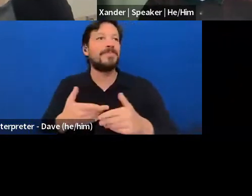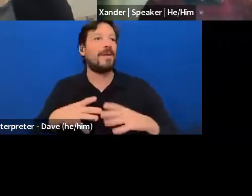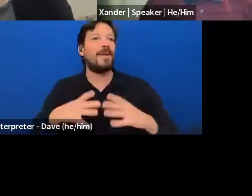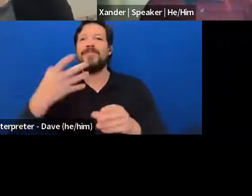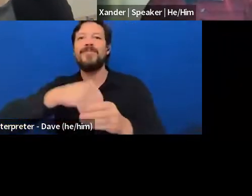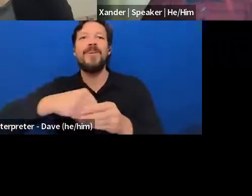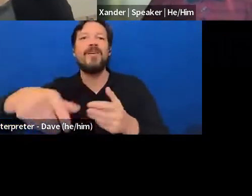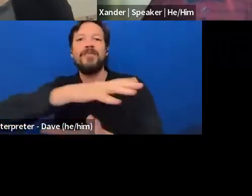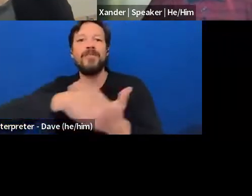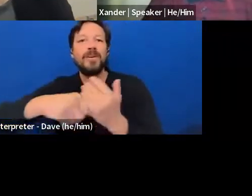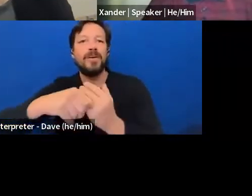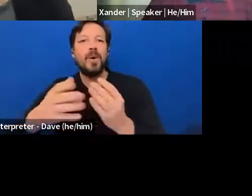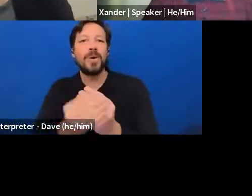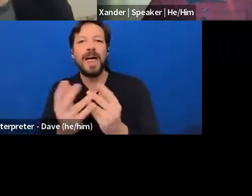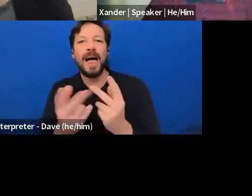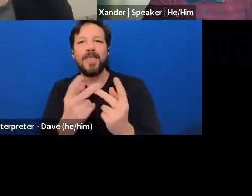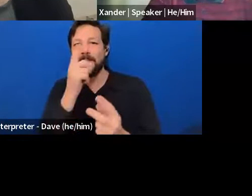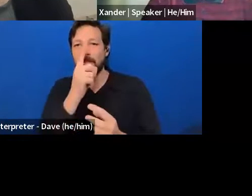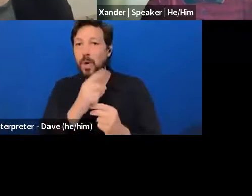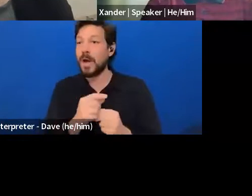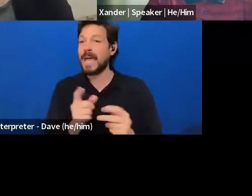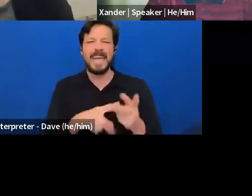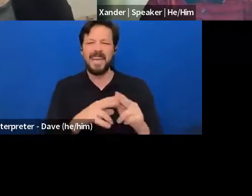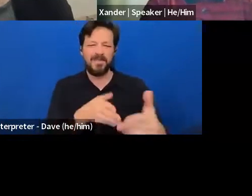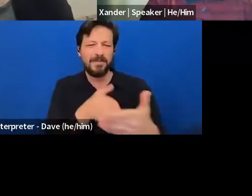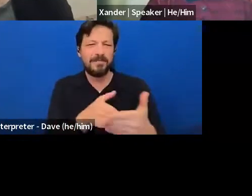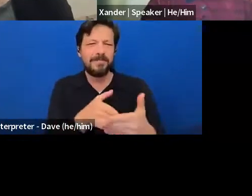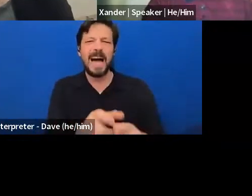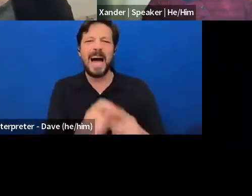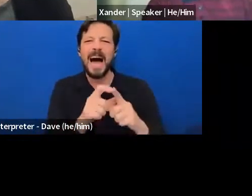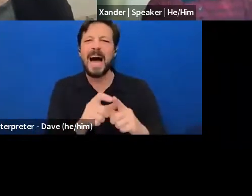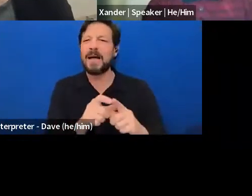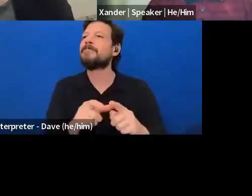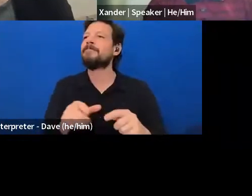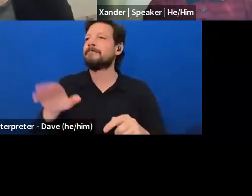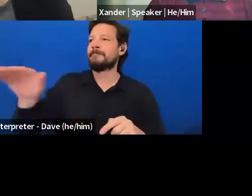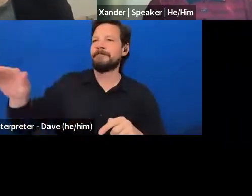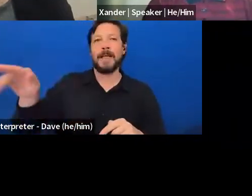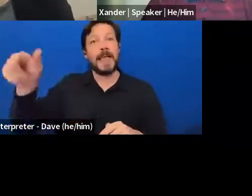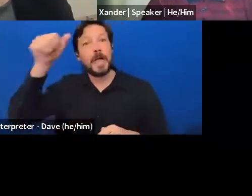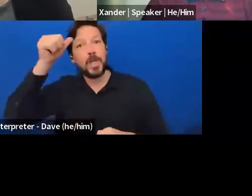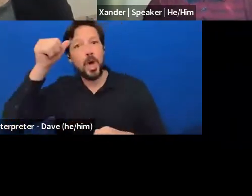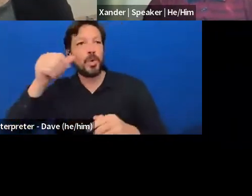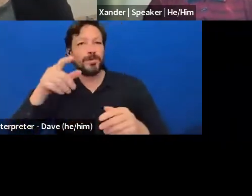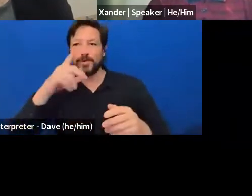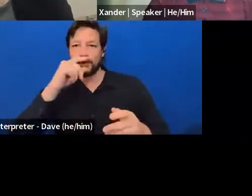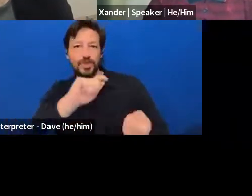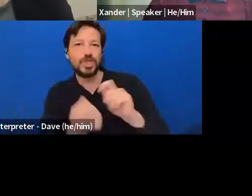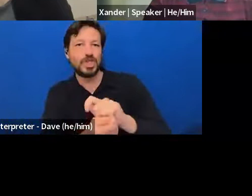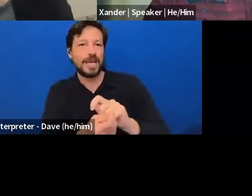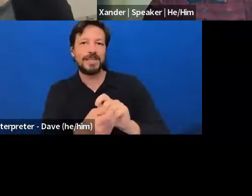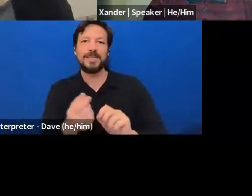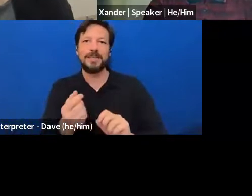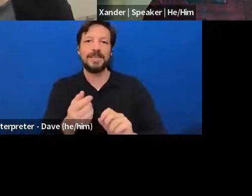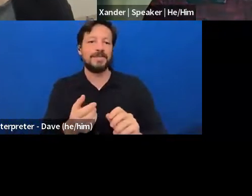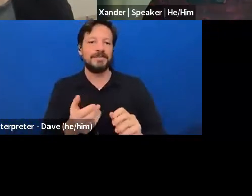if there was anything that I couldn't do, they knew and were able to change it or do something slightly different, so I didn't feel like I was